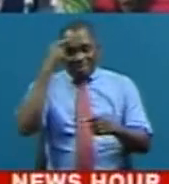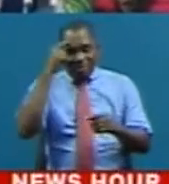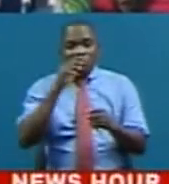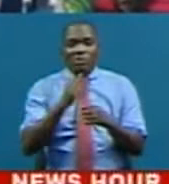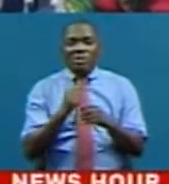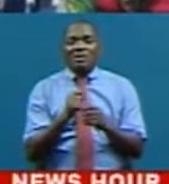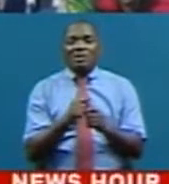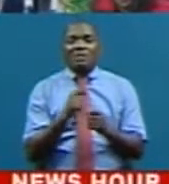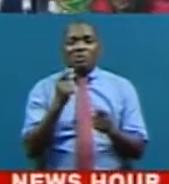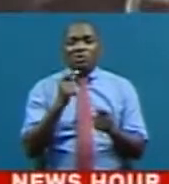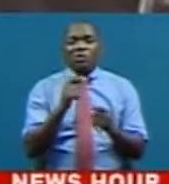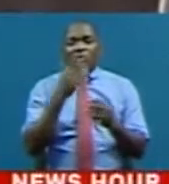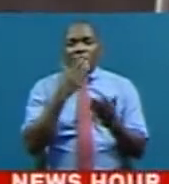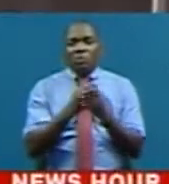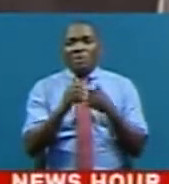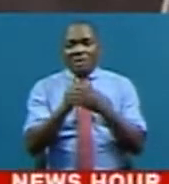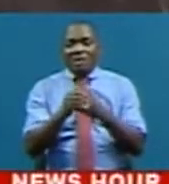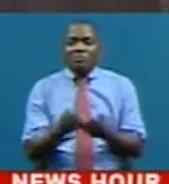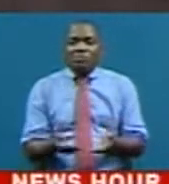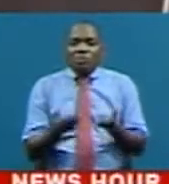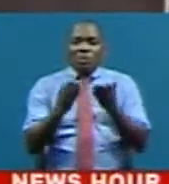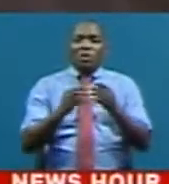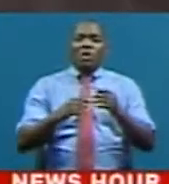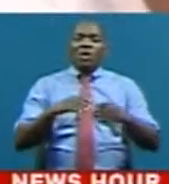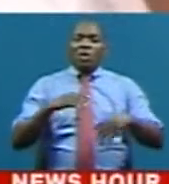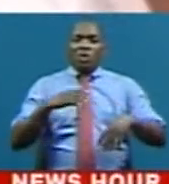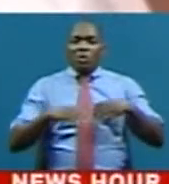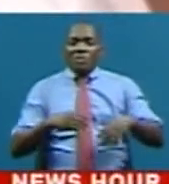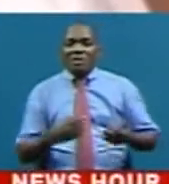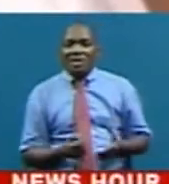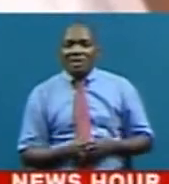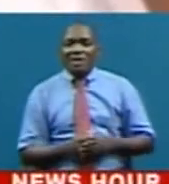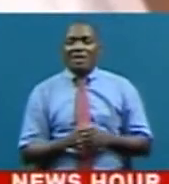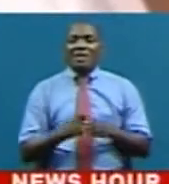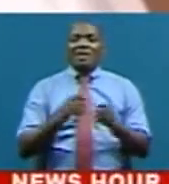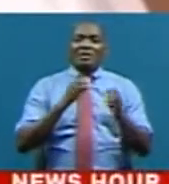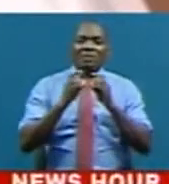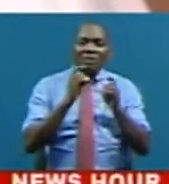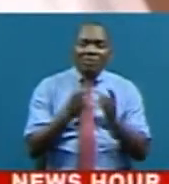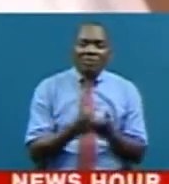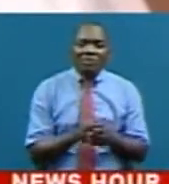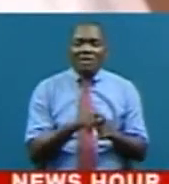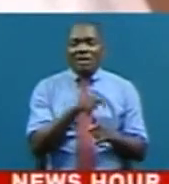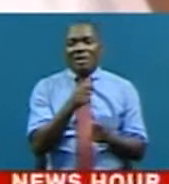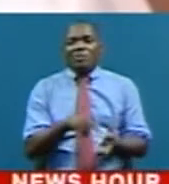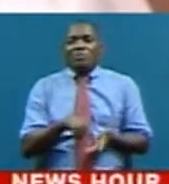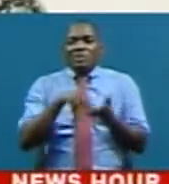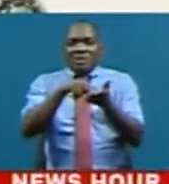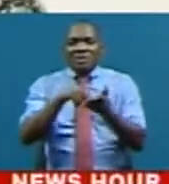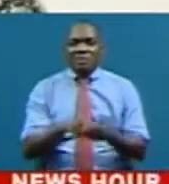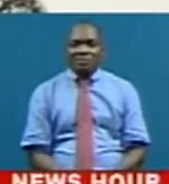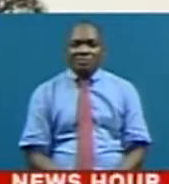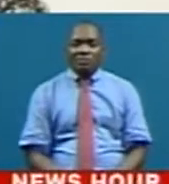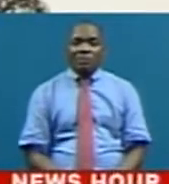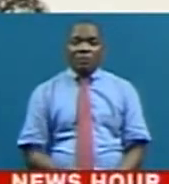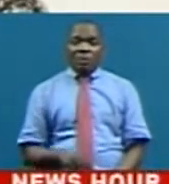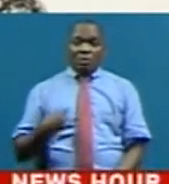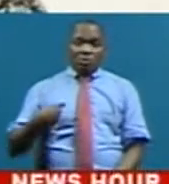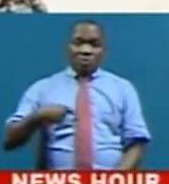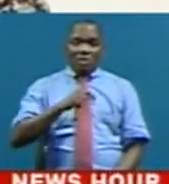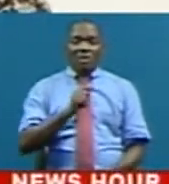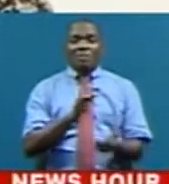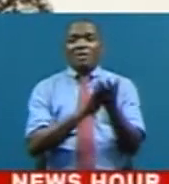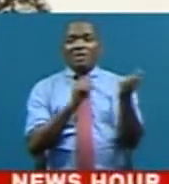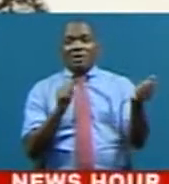forward-thinking and thoughtful leaders and promotes culture of tolerance, dialogue and representation." We